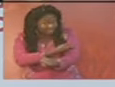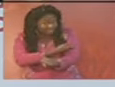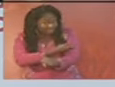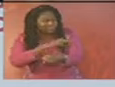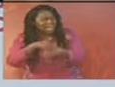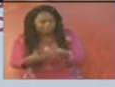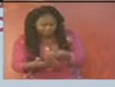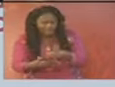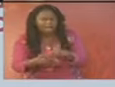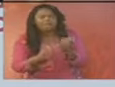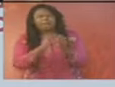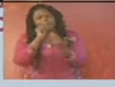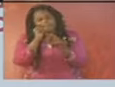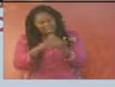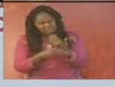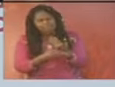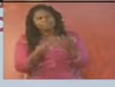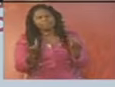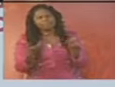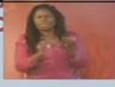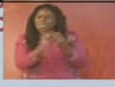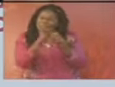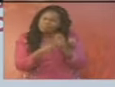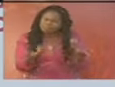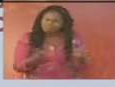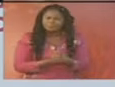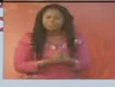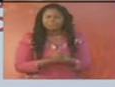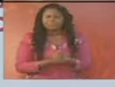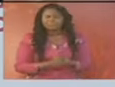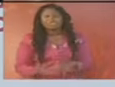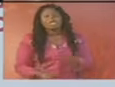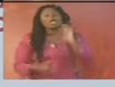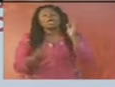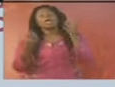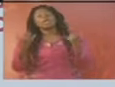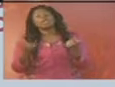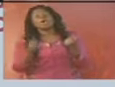no gatherings in your home this Christmas. Keep your bubble to yourself.